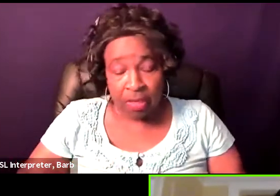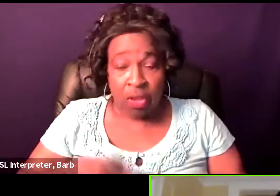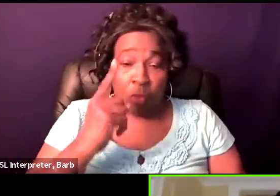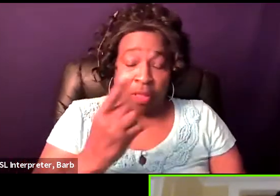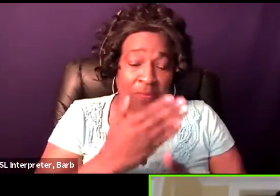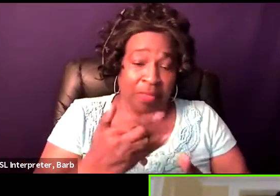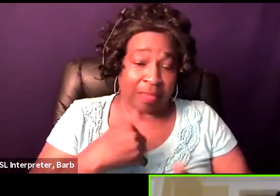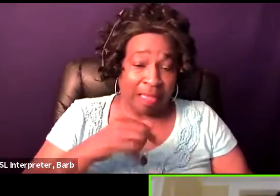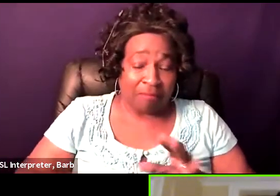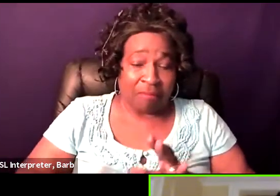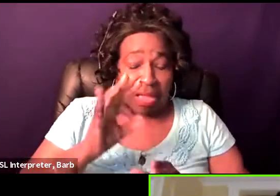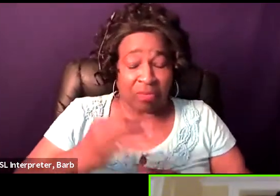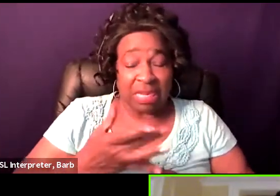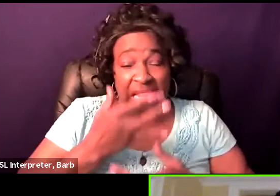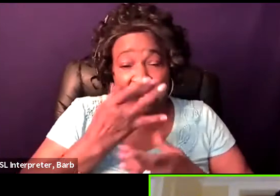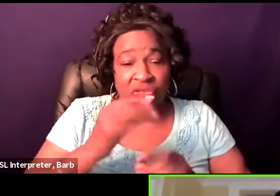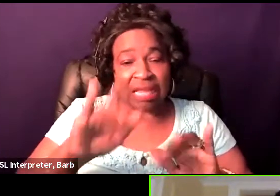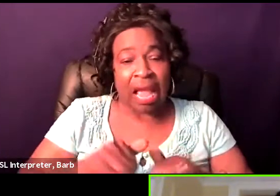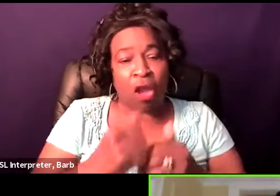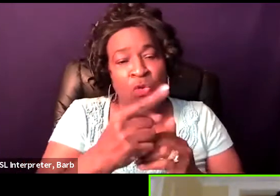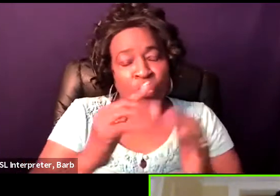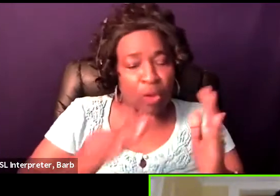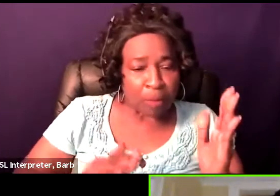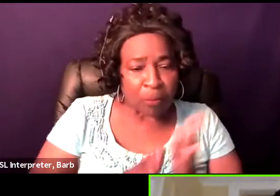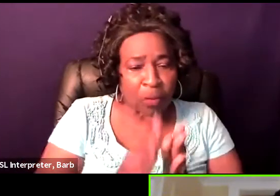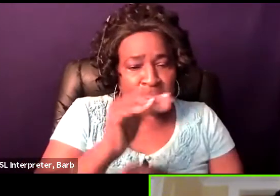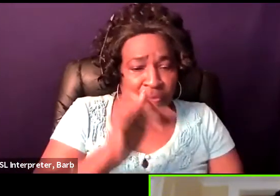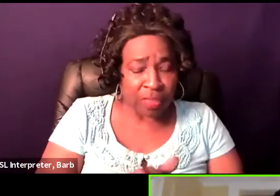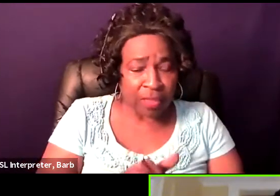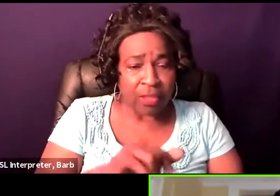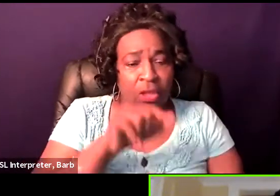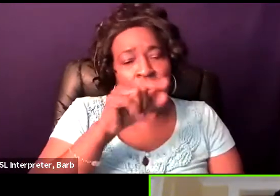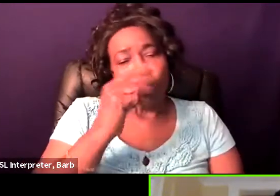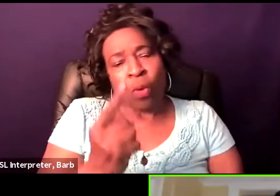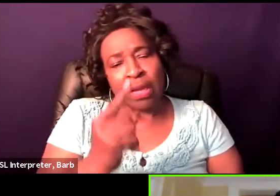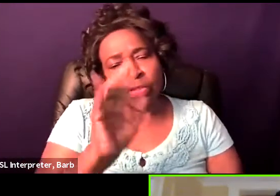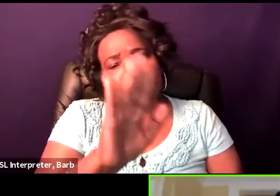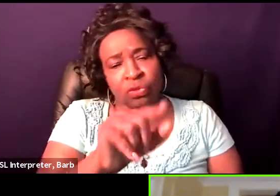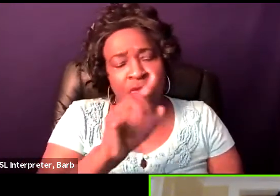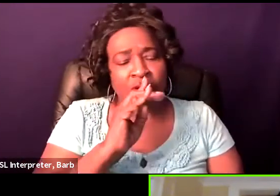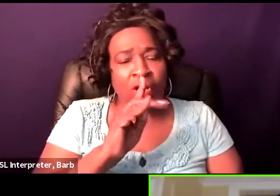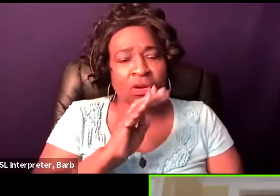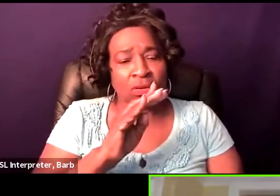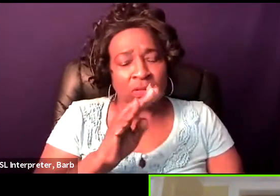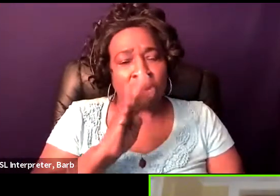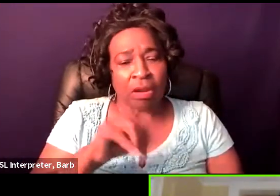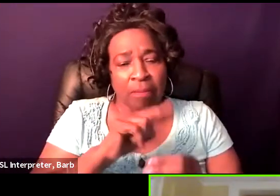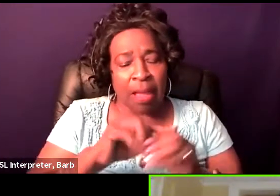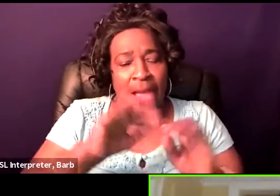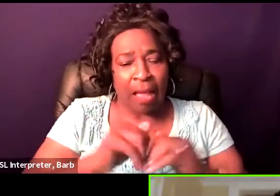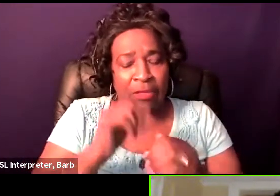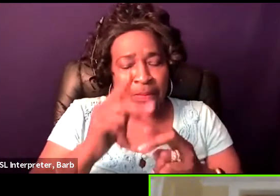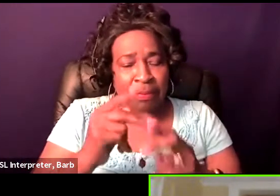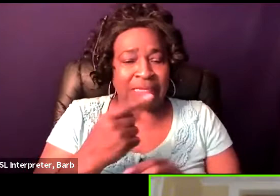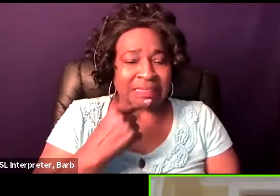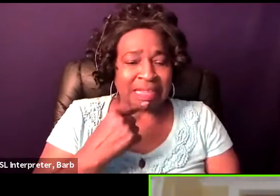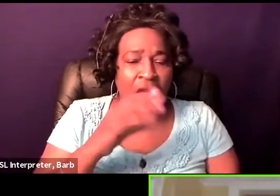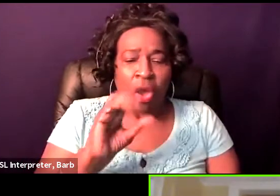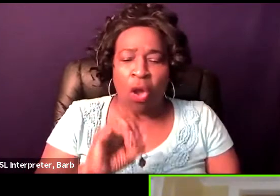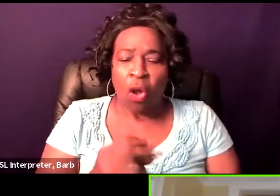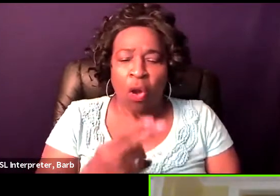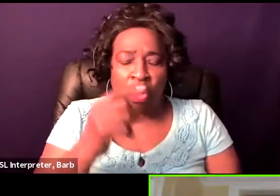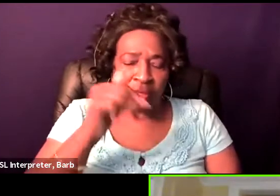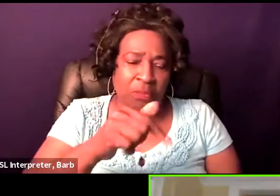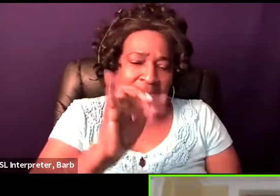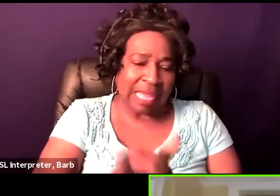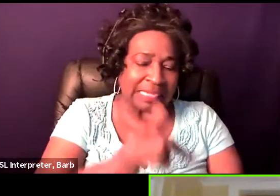how you approach that. So one of them is like in your talk, you talked about the people who say, oh, this was the context of the time.